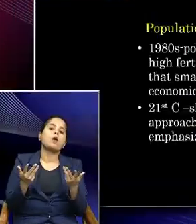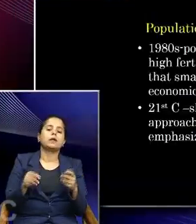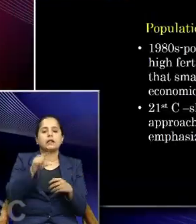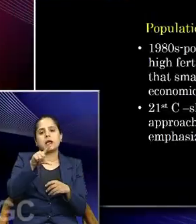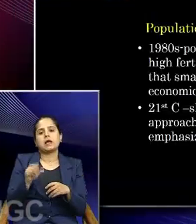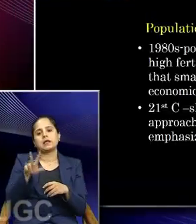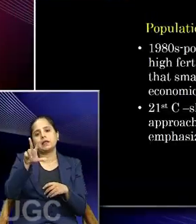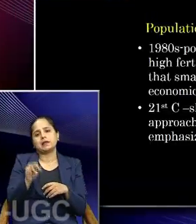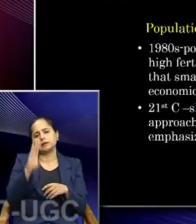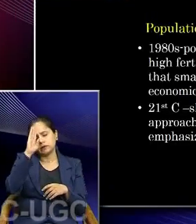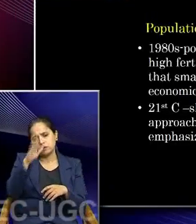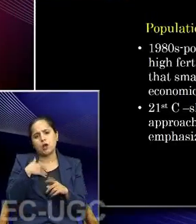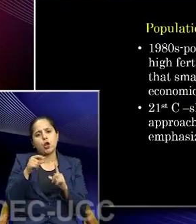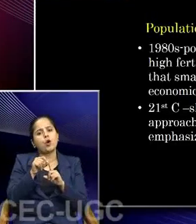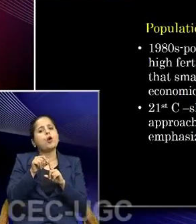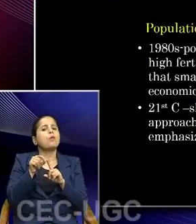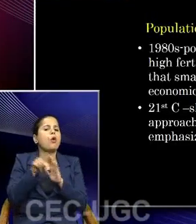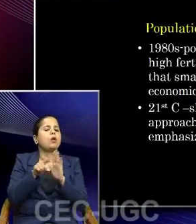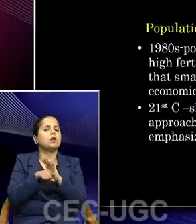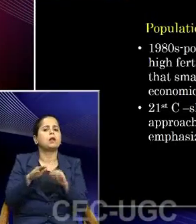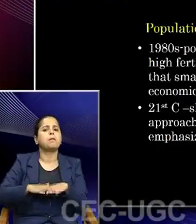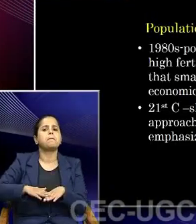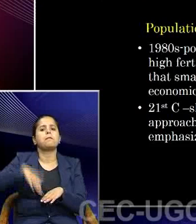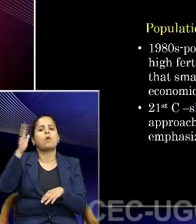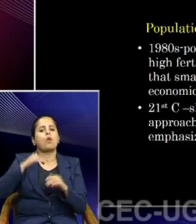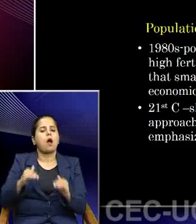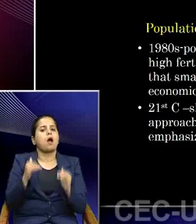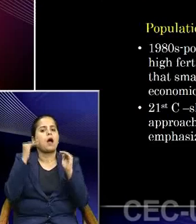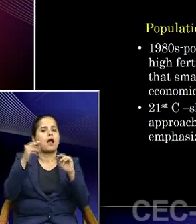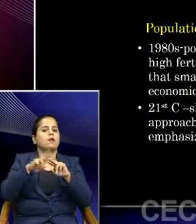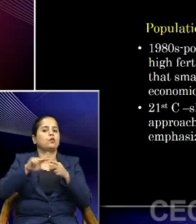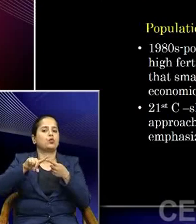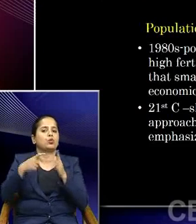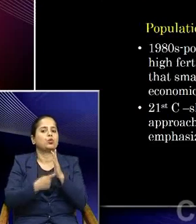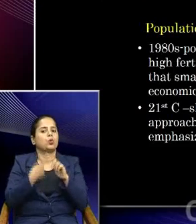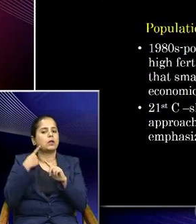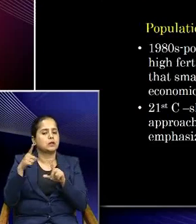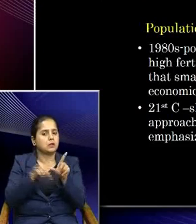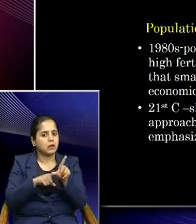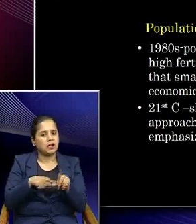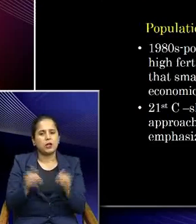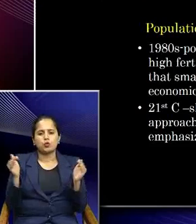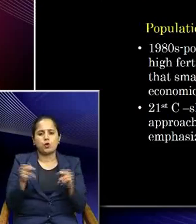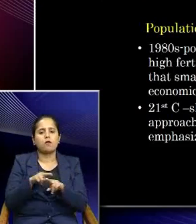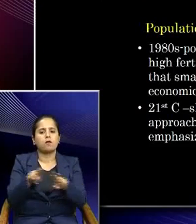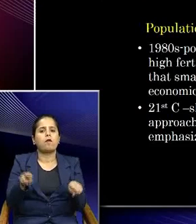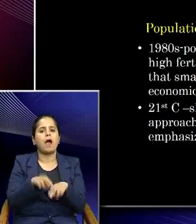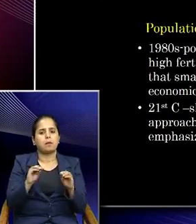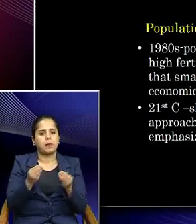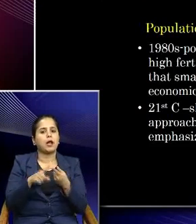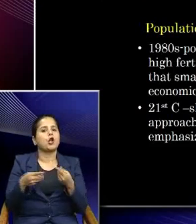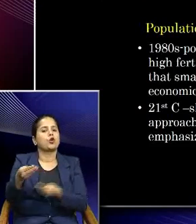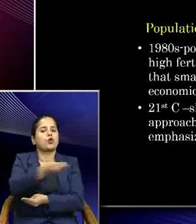policies directly increased high fertility under assumption that small family will improve economic and